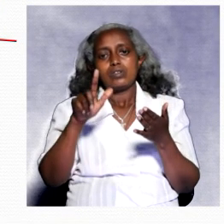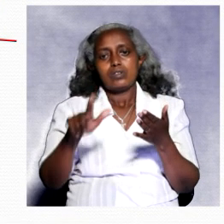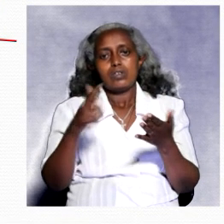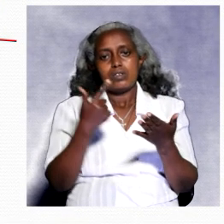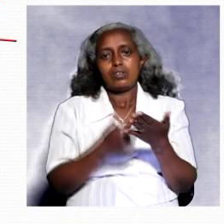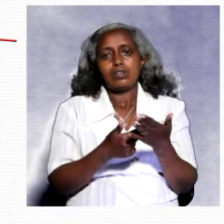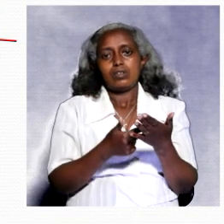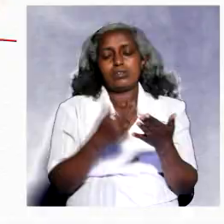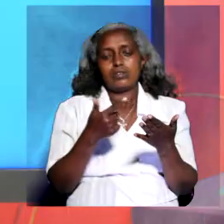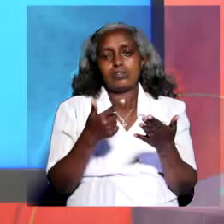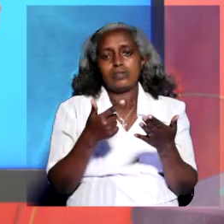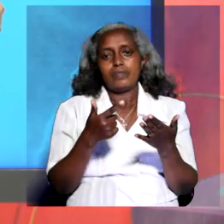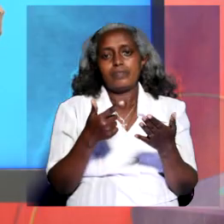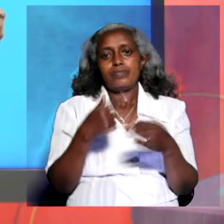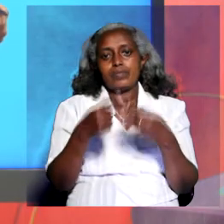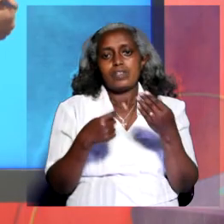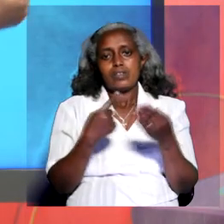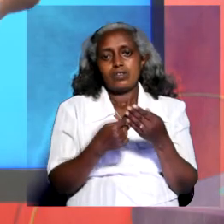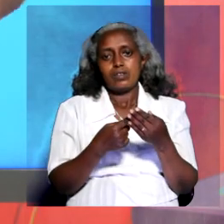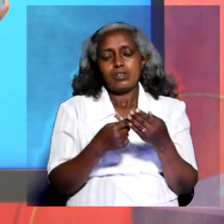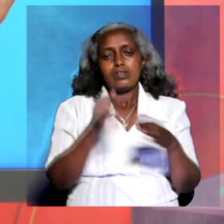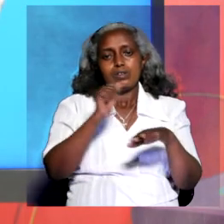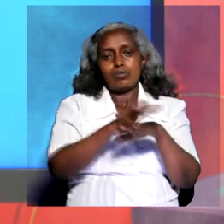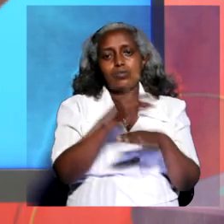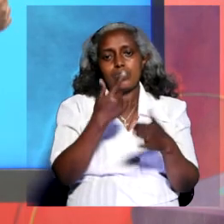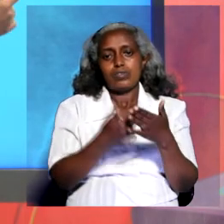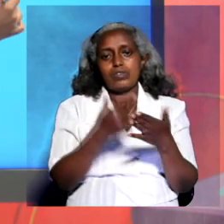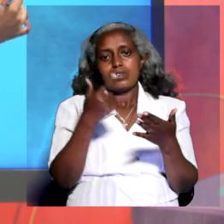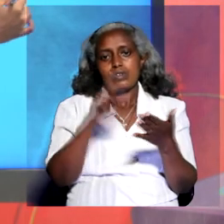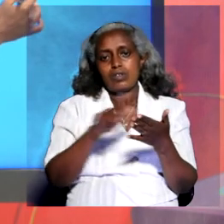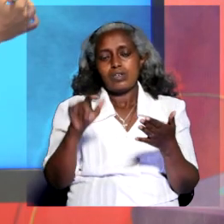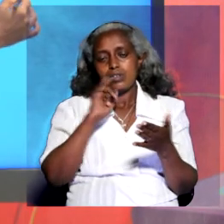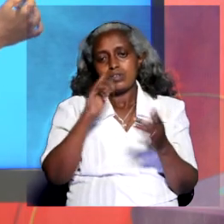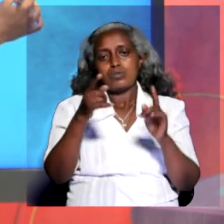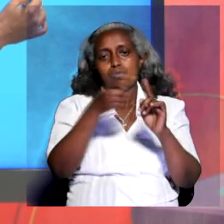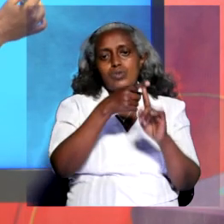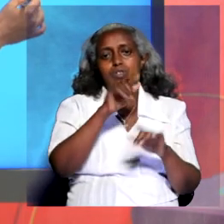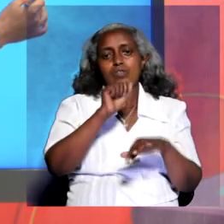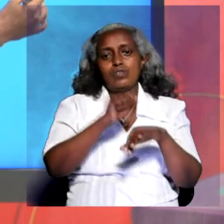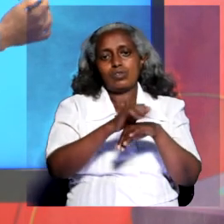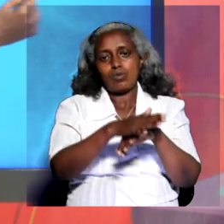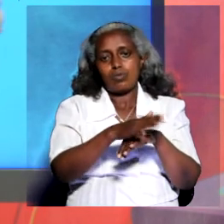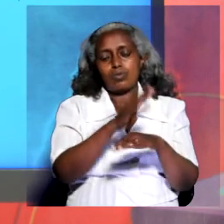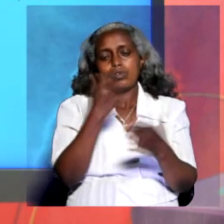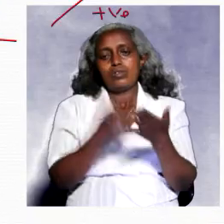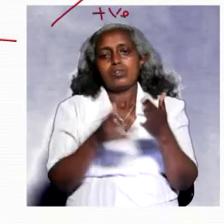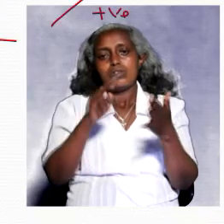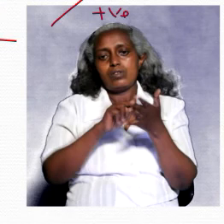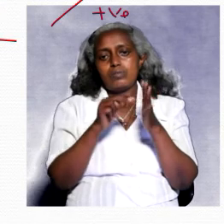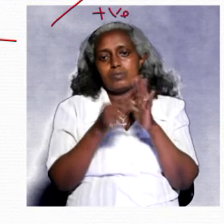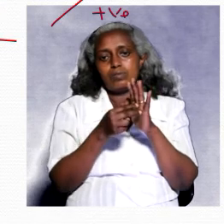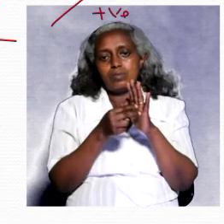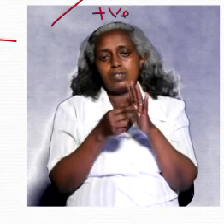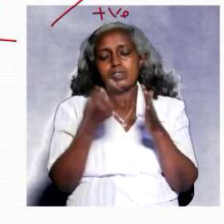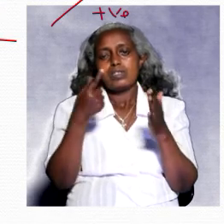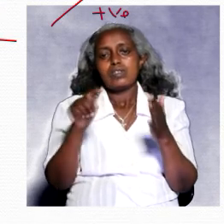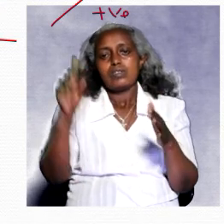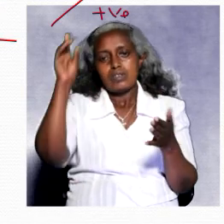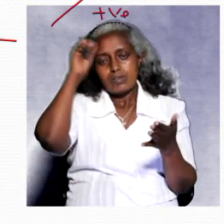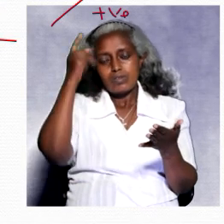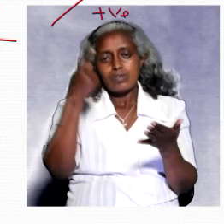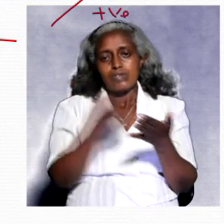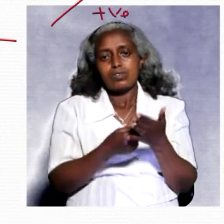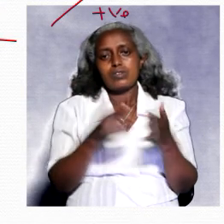like this. So the slope of such line is it is positive slope, or that means the derivative of